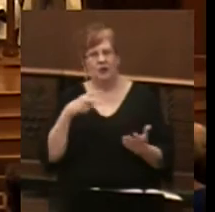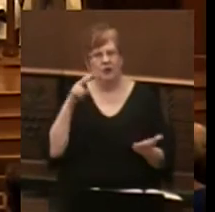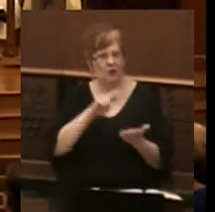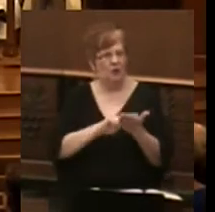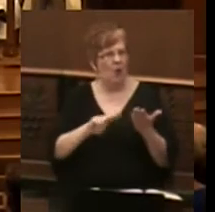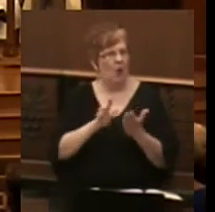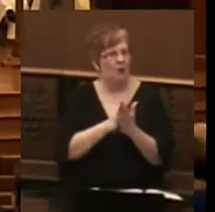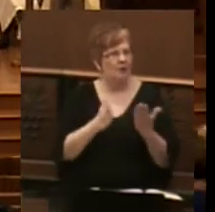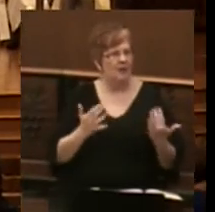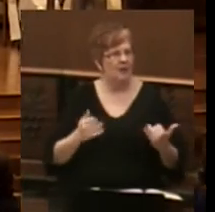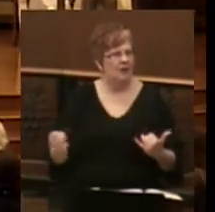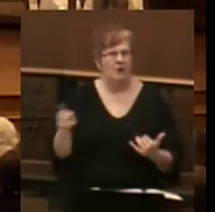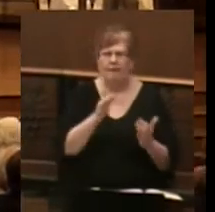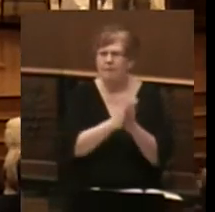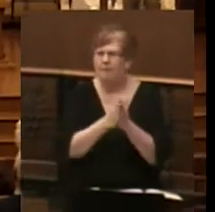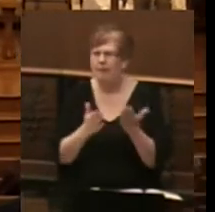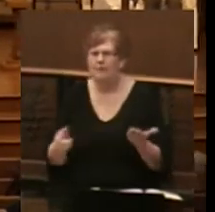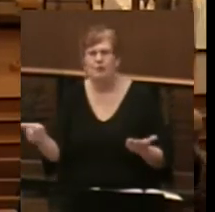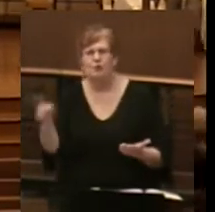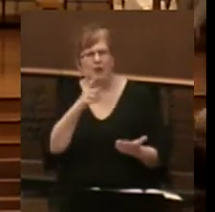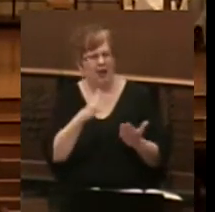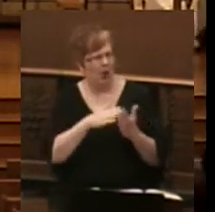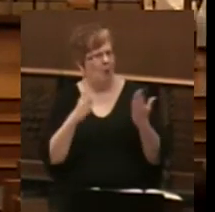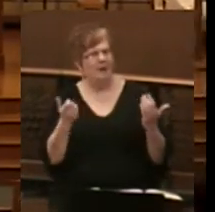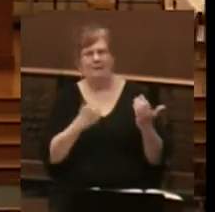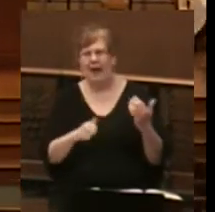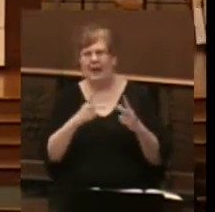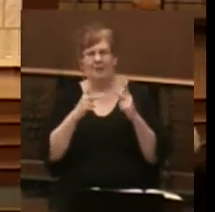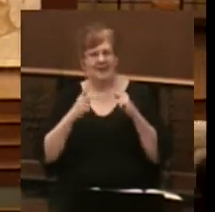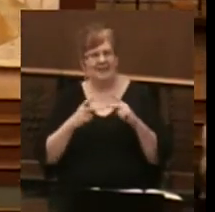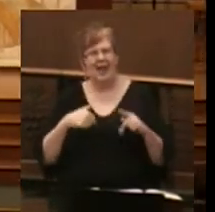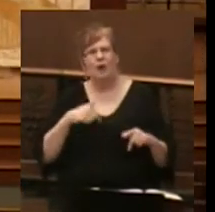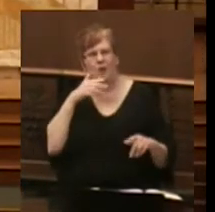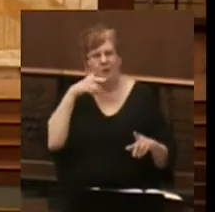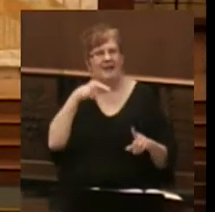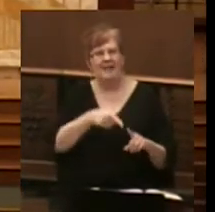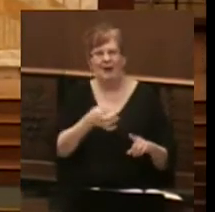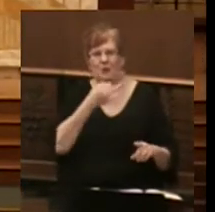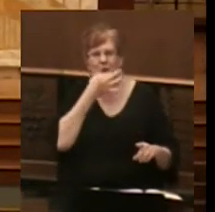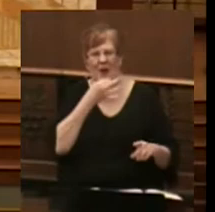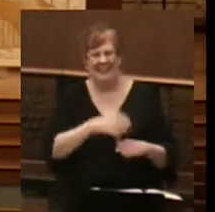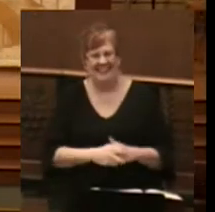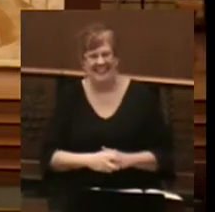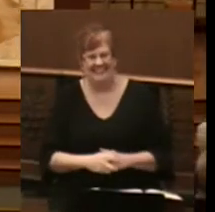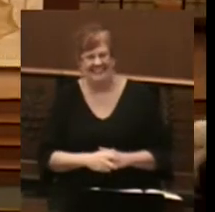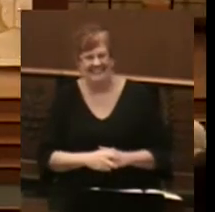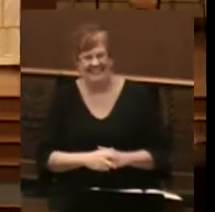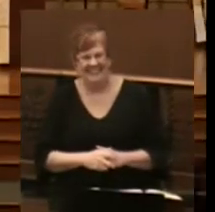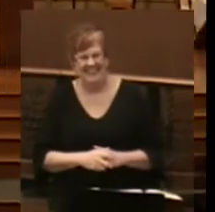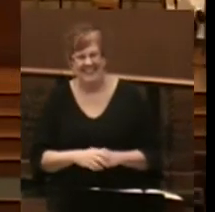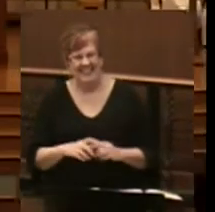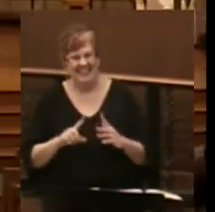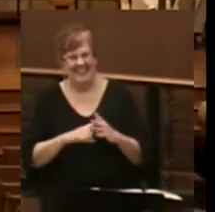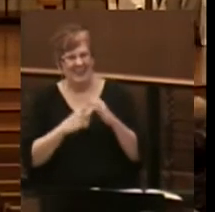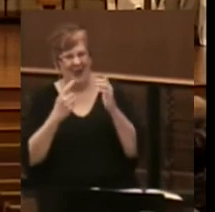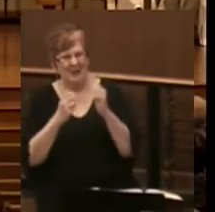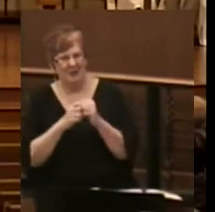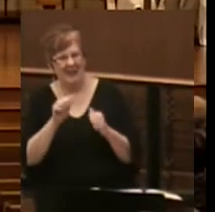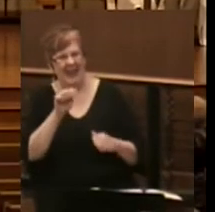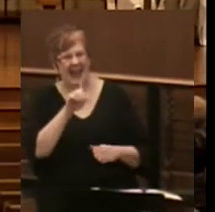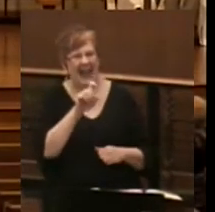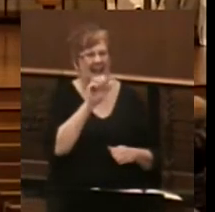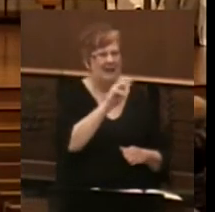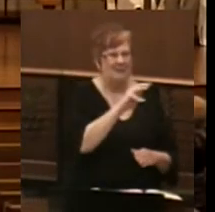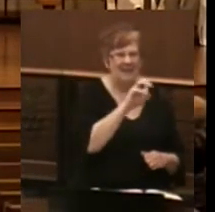Now, you got Bibles in your pews. You can open them anywhere because I'll be there directly. Yeah. It all starts out with Adam and Eve